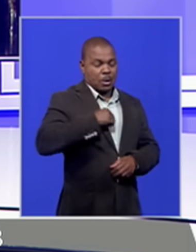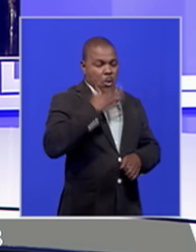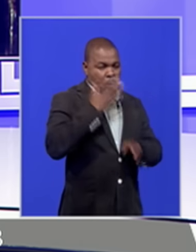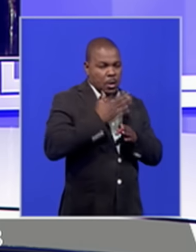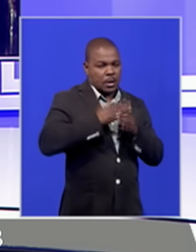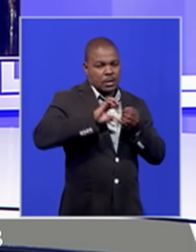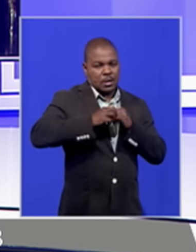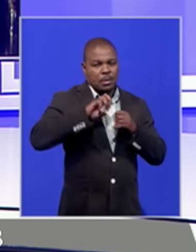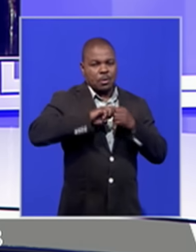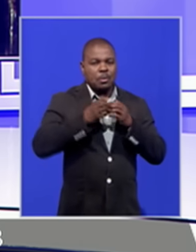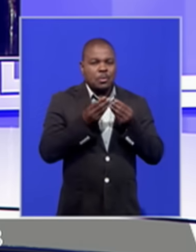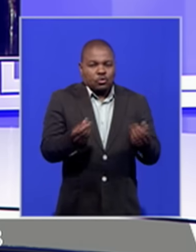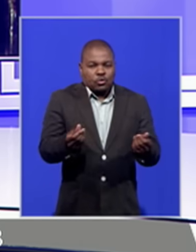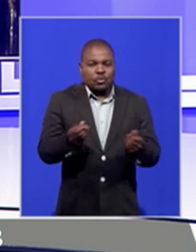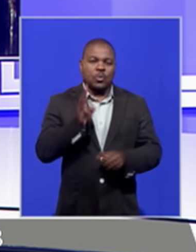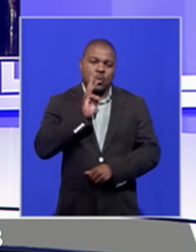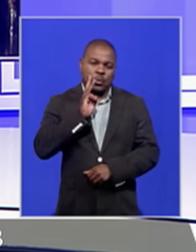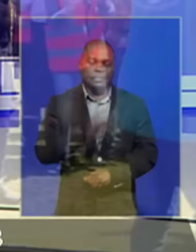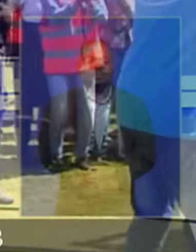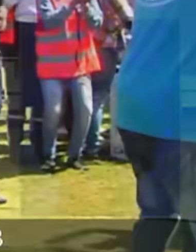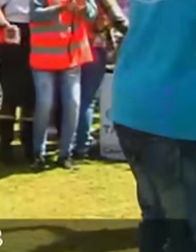metsi.